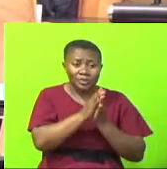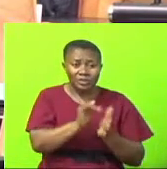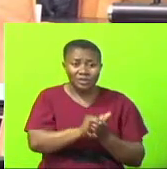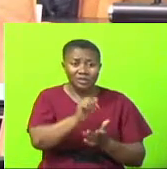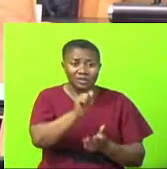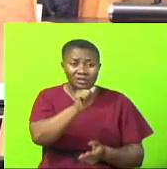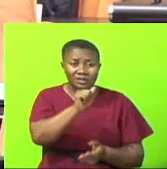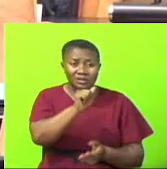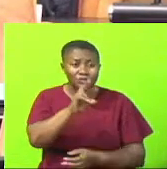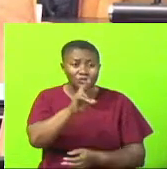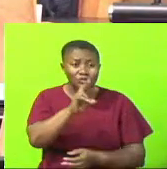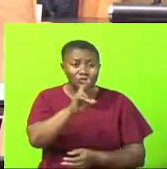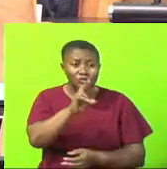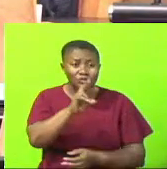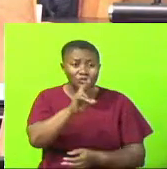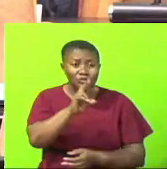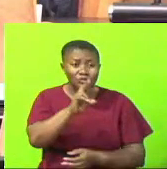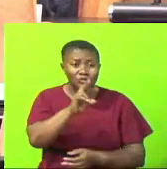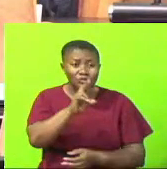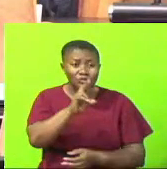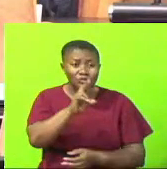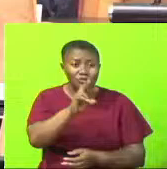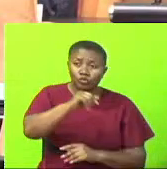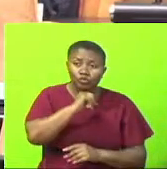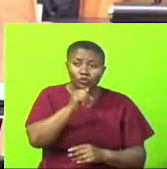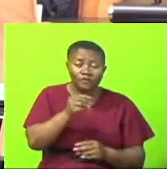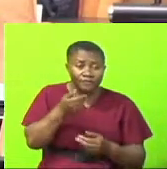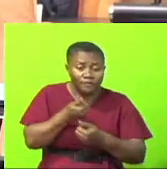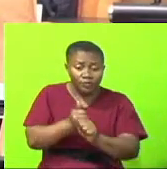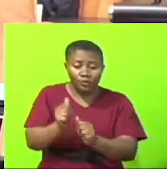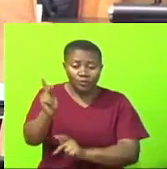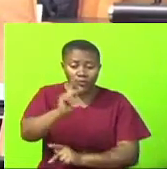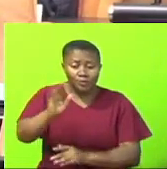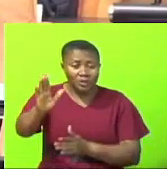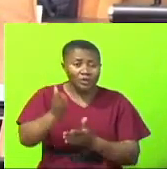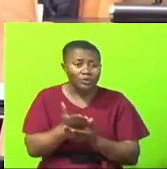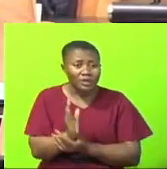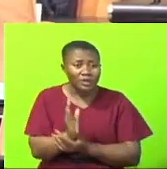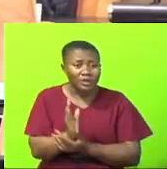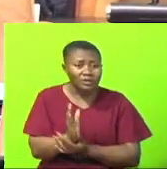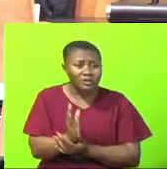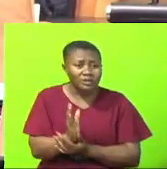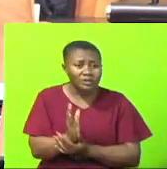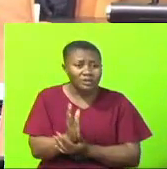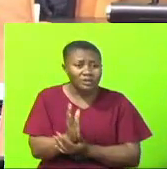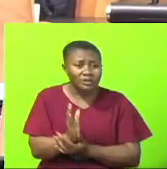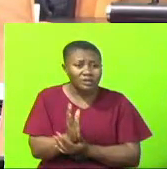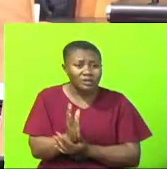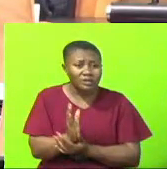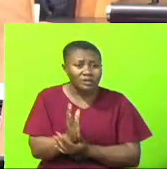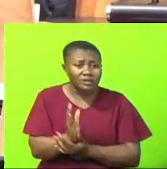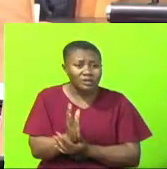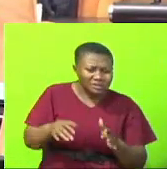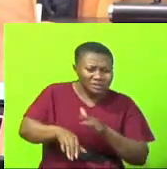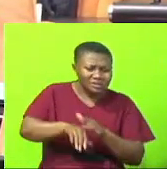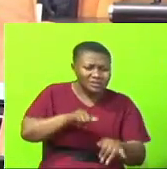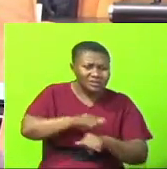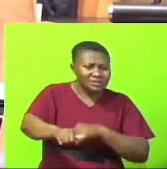That said, you cannot take the people's right for granted. You cannot betray your people when you come here and want to chop a